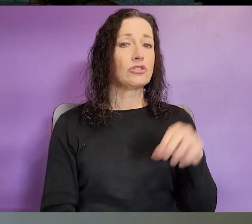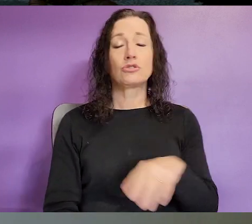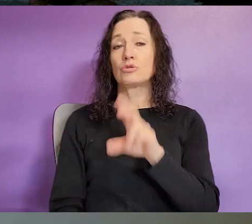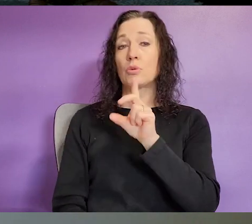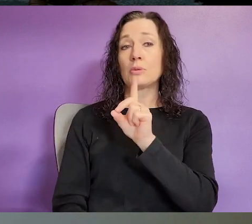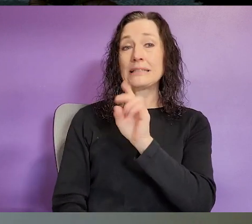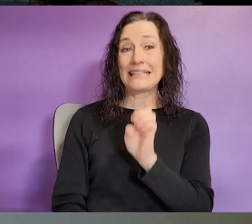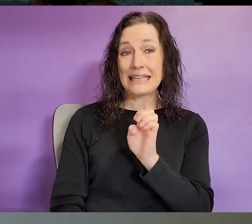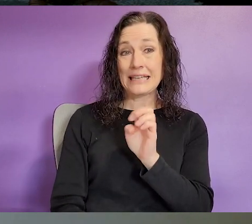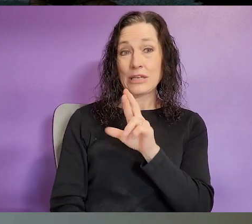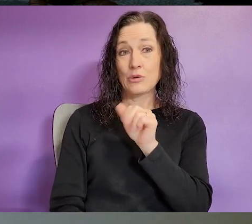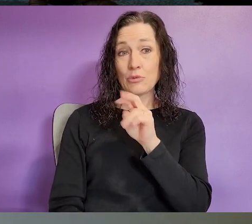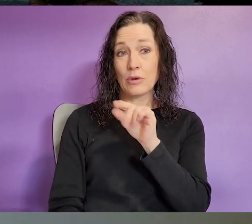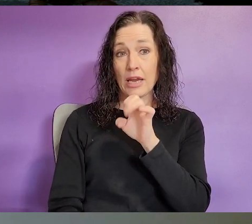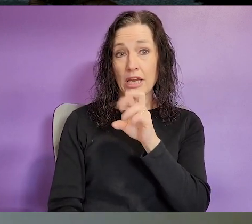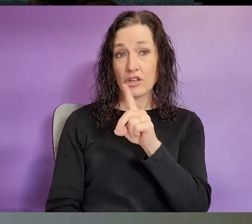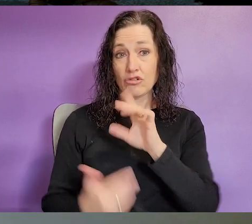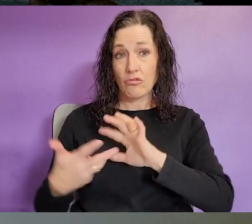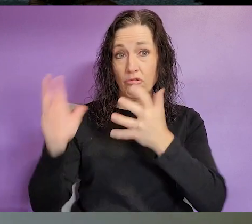deranging.